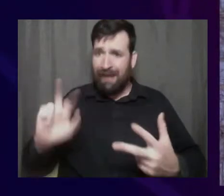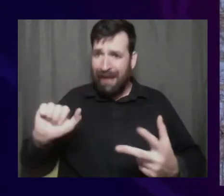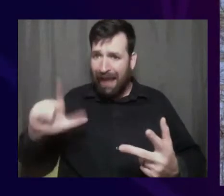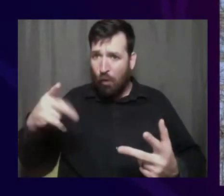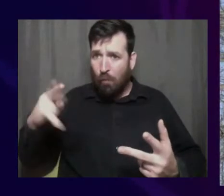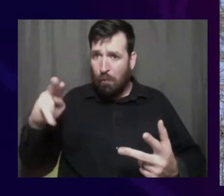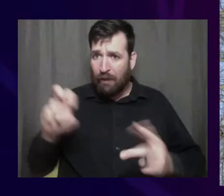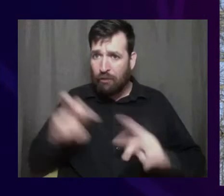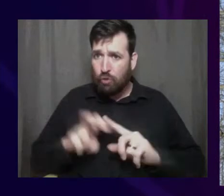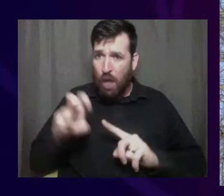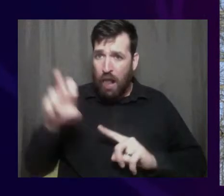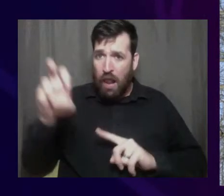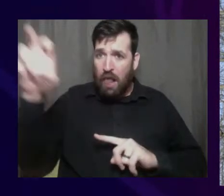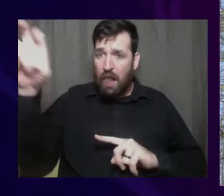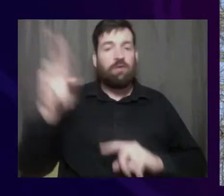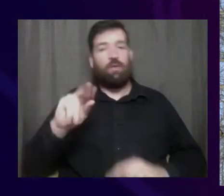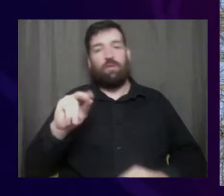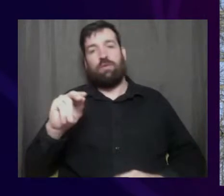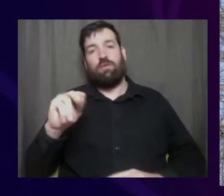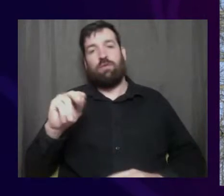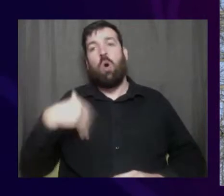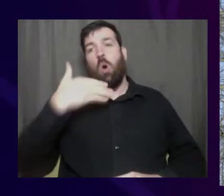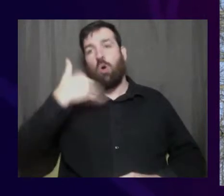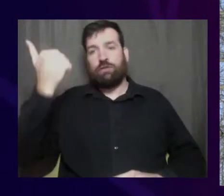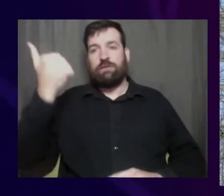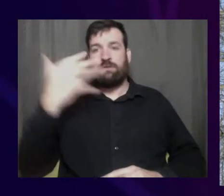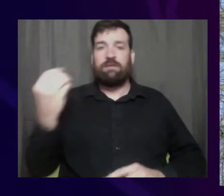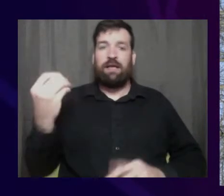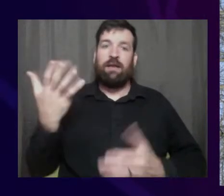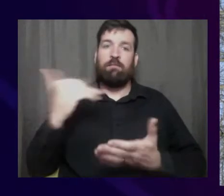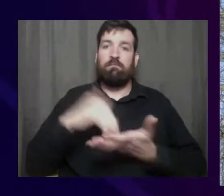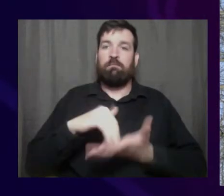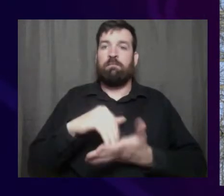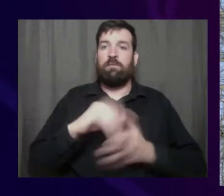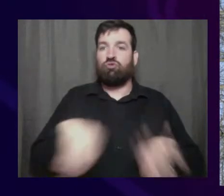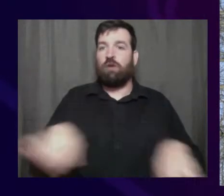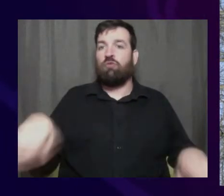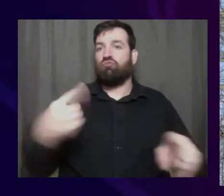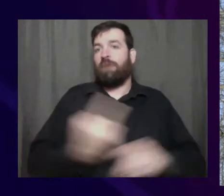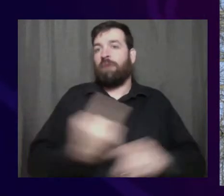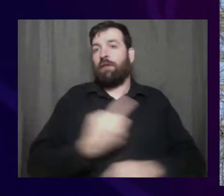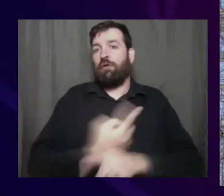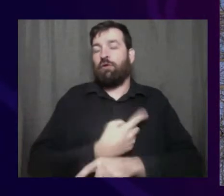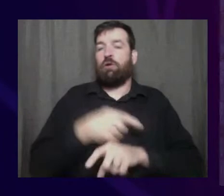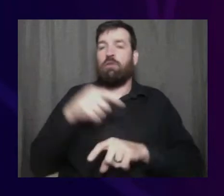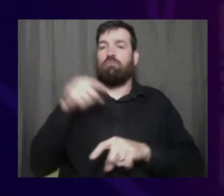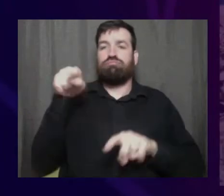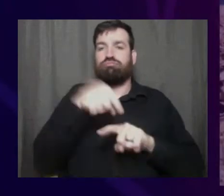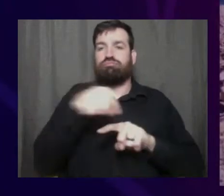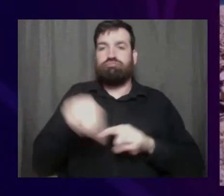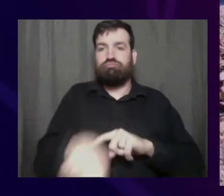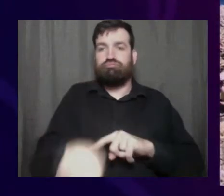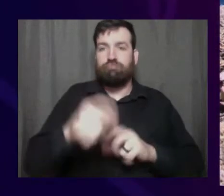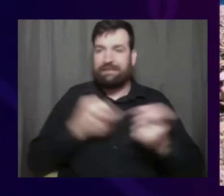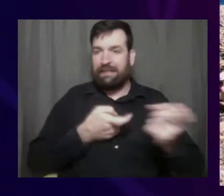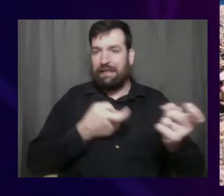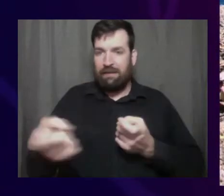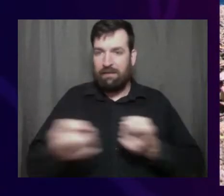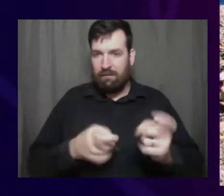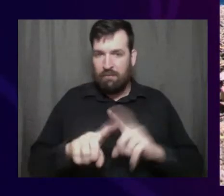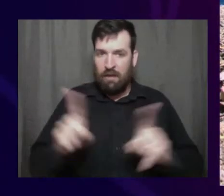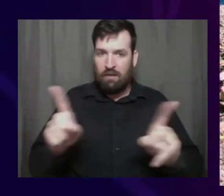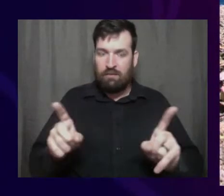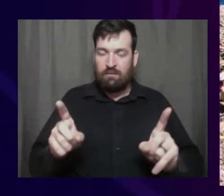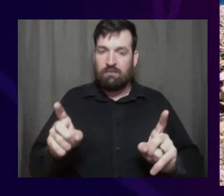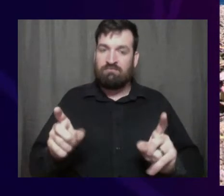not do that. Our oldest and our middle child go regular skiing, downhill skiing. Wow. But no, it's nice to